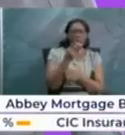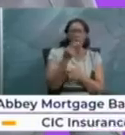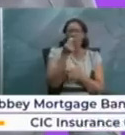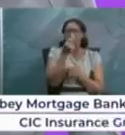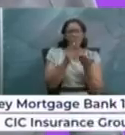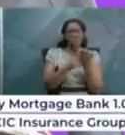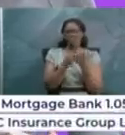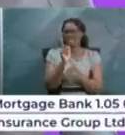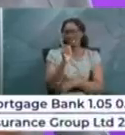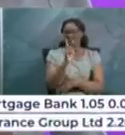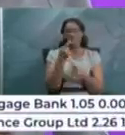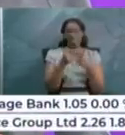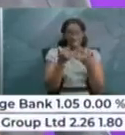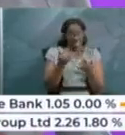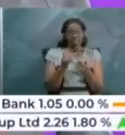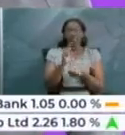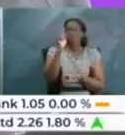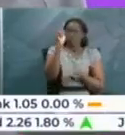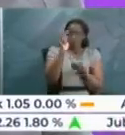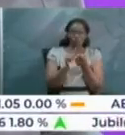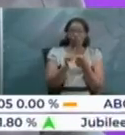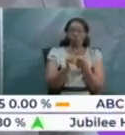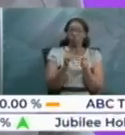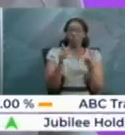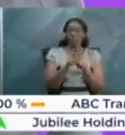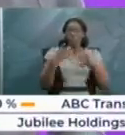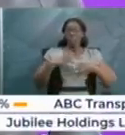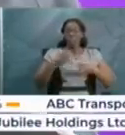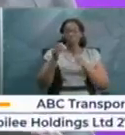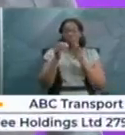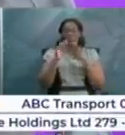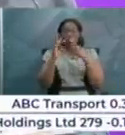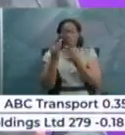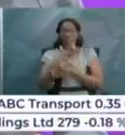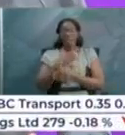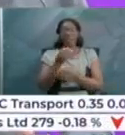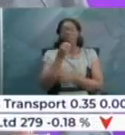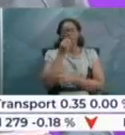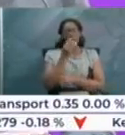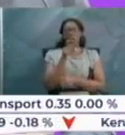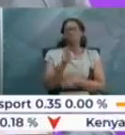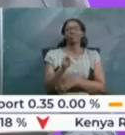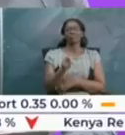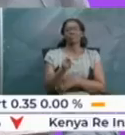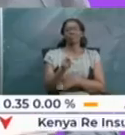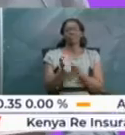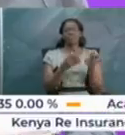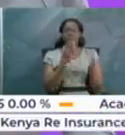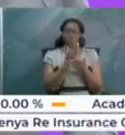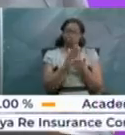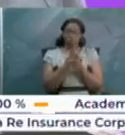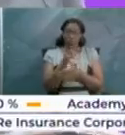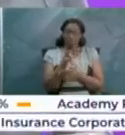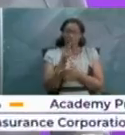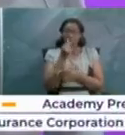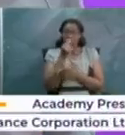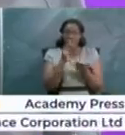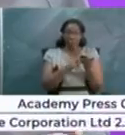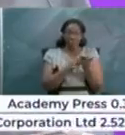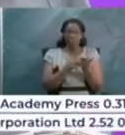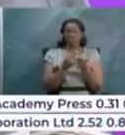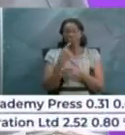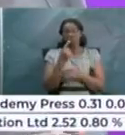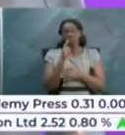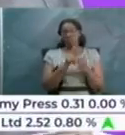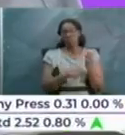gone. And even within my household, at least guys are loving it. So that's a pretty cool thing. So the Bounty Nut peanut butter, I mean, what can I say about